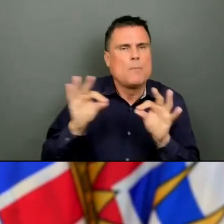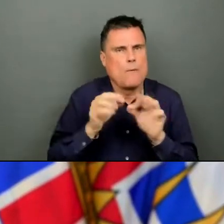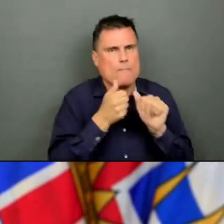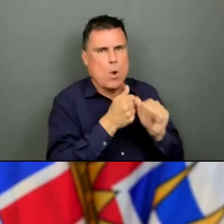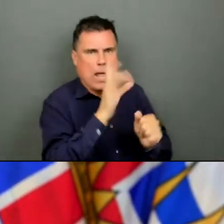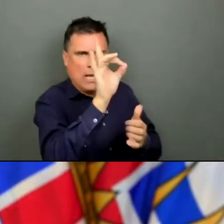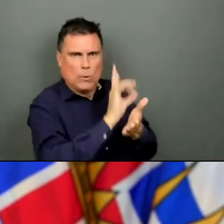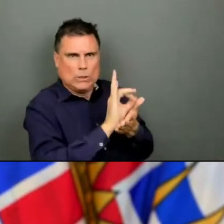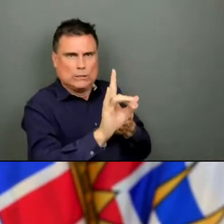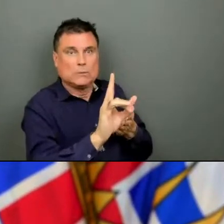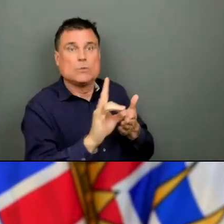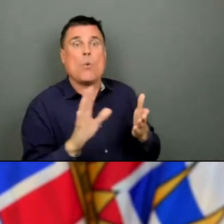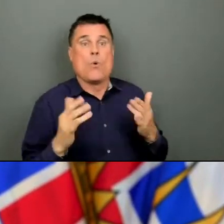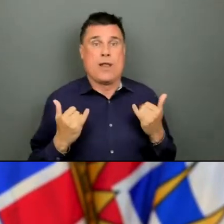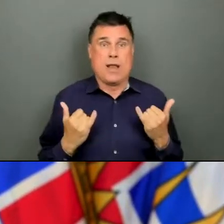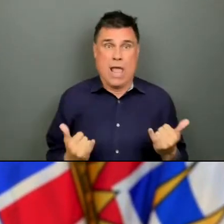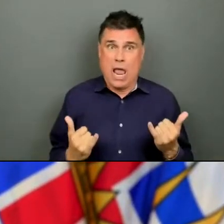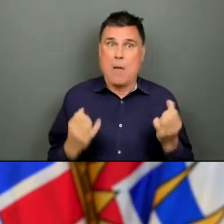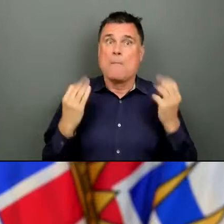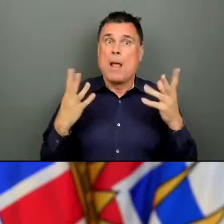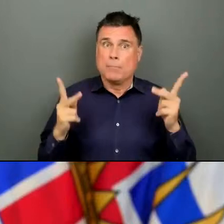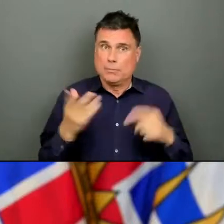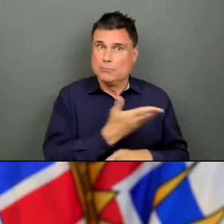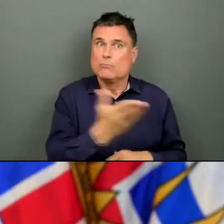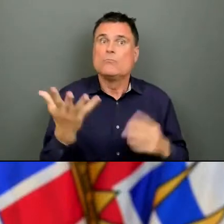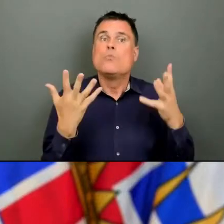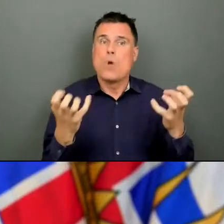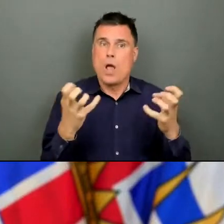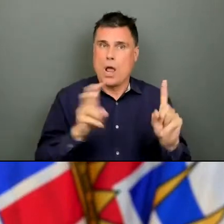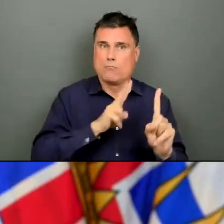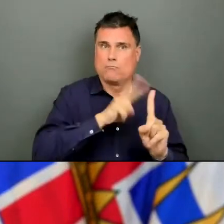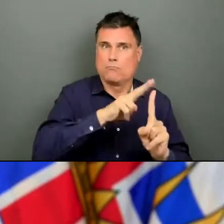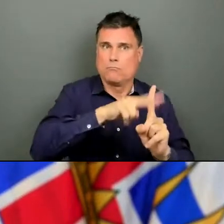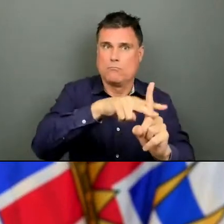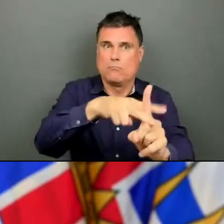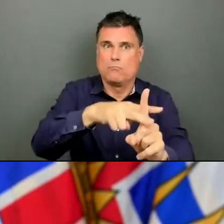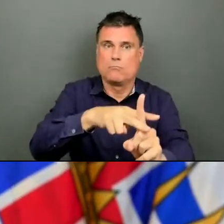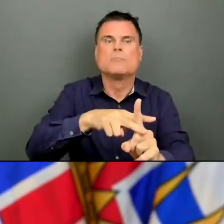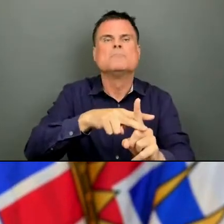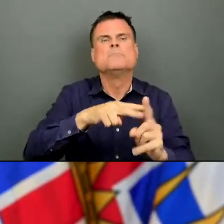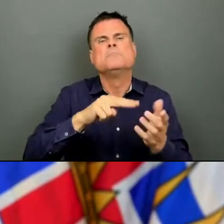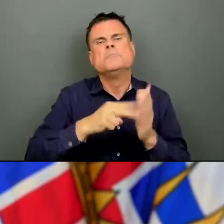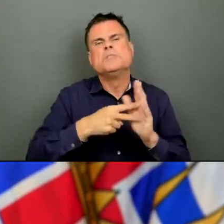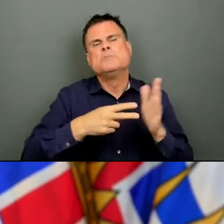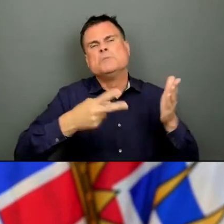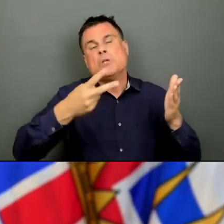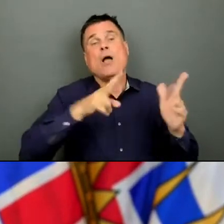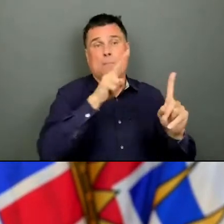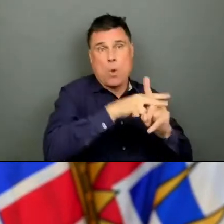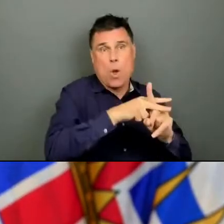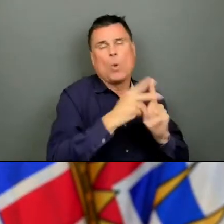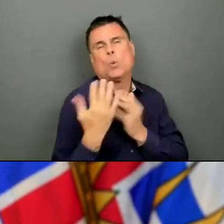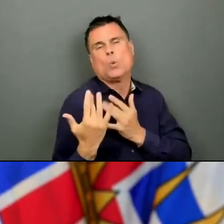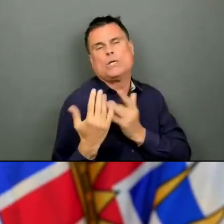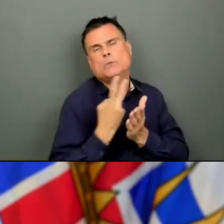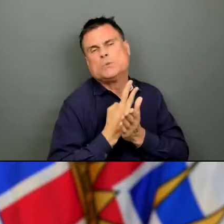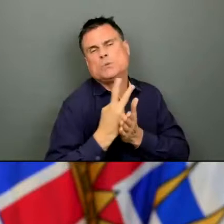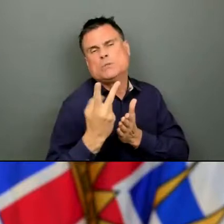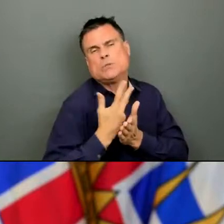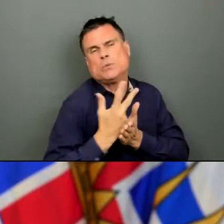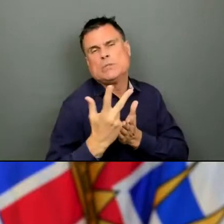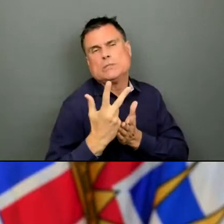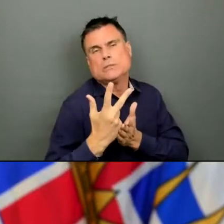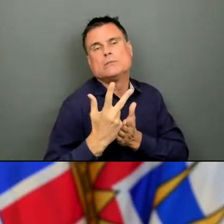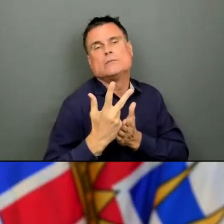the strong demand, appointments may take 1 to 2 to 3 weeks later as we get through the large group of people in